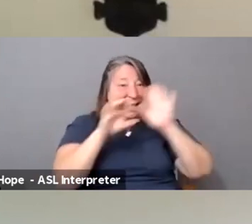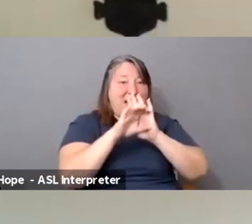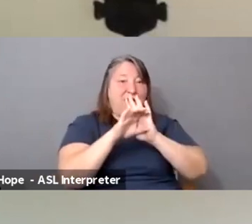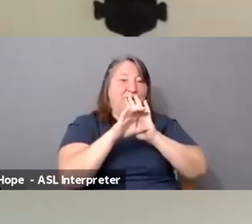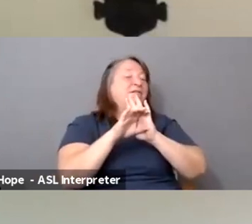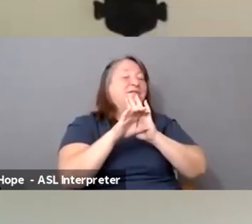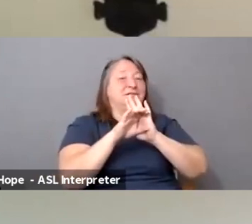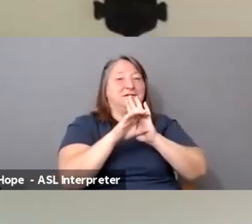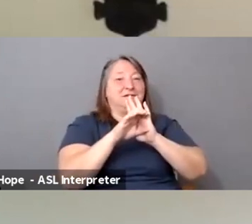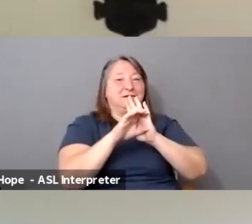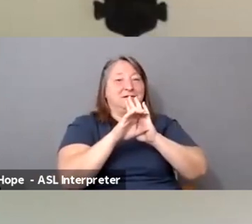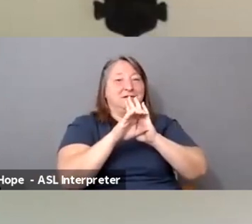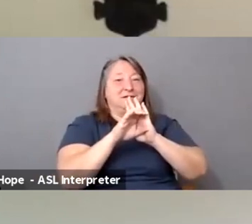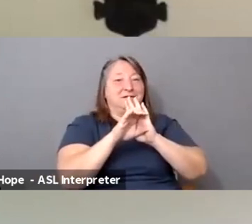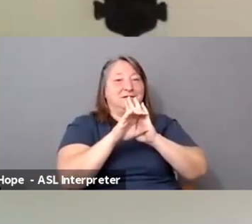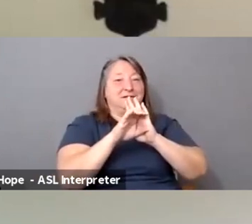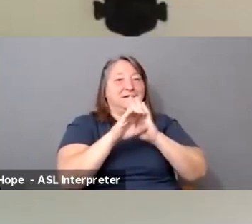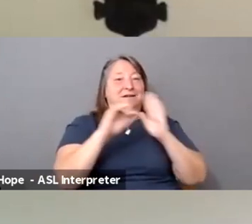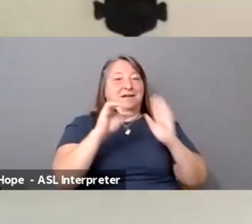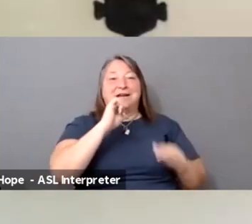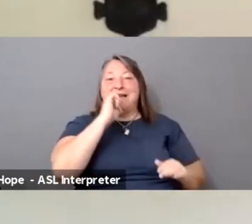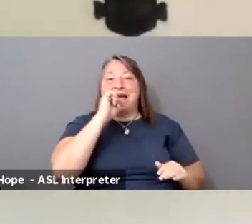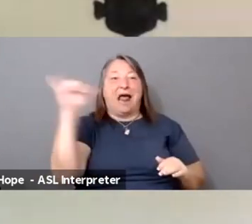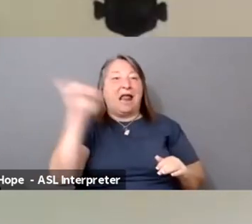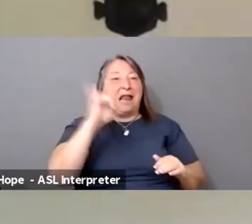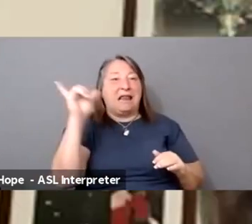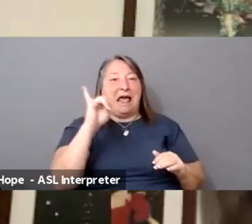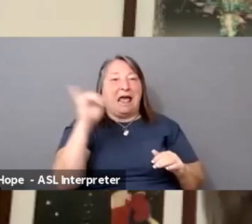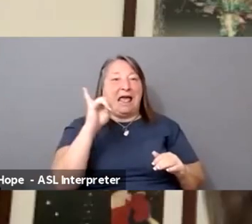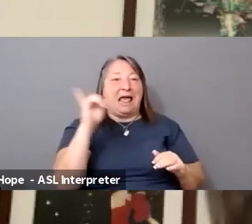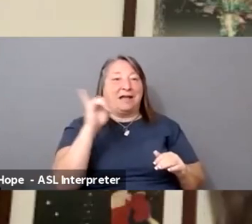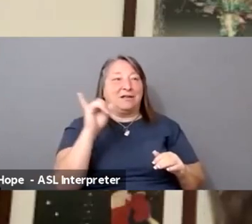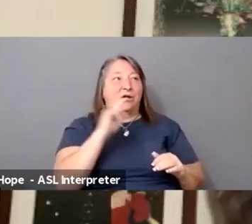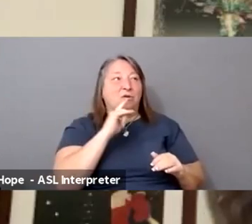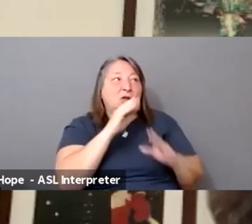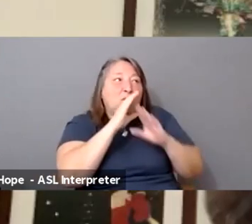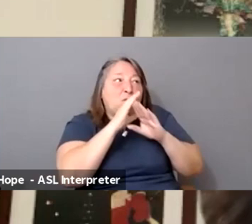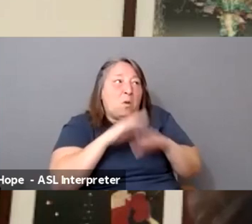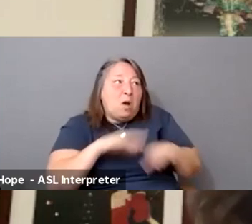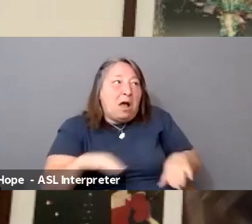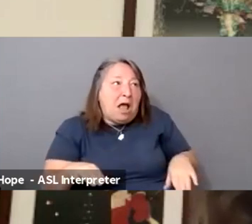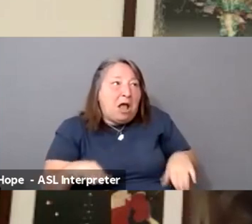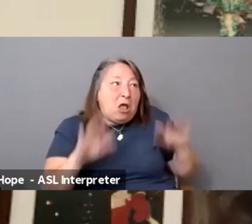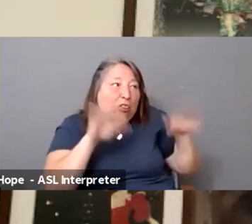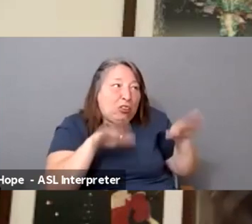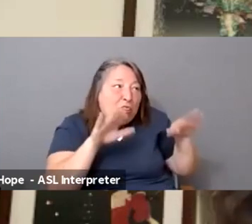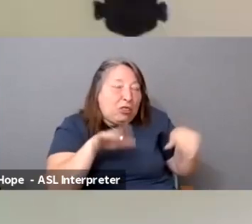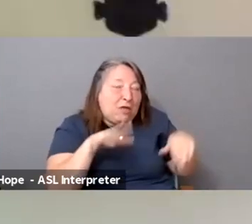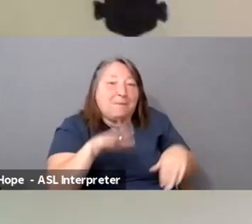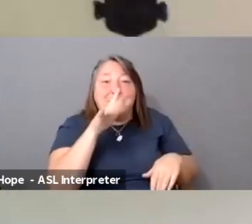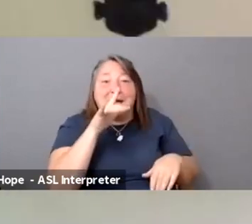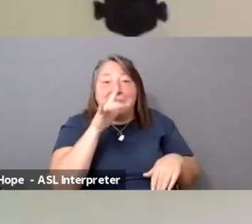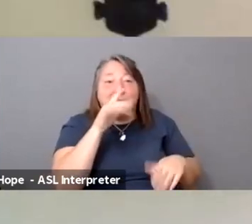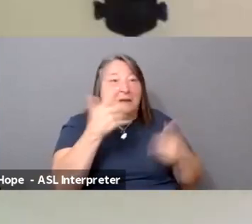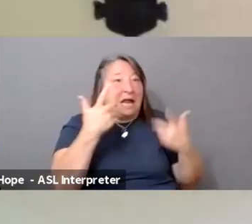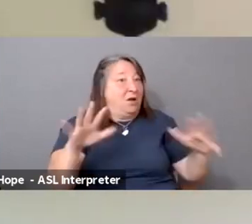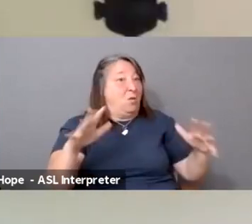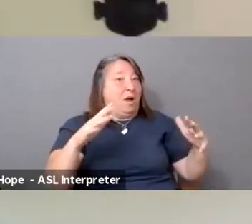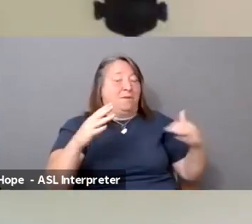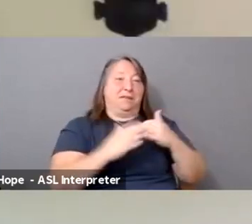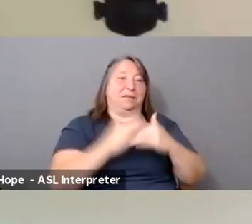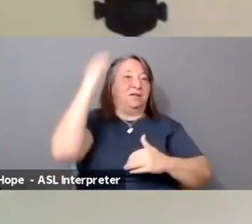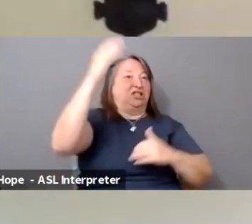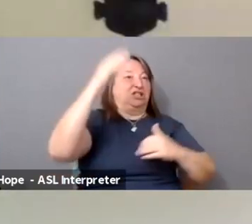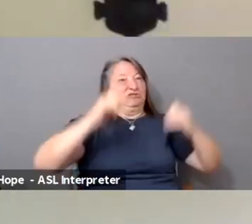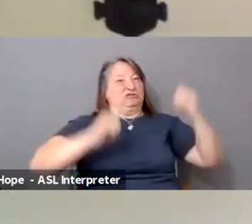be, you know, the shrinking violet mom. Exactly. And not the tiger mom either. I didn't want either one. No,